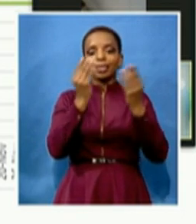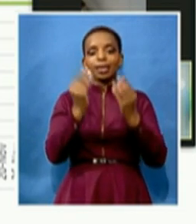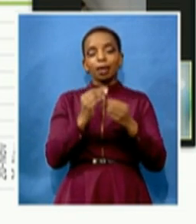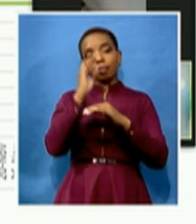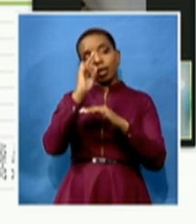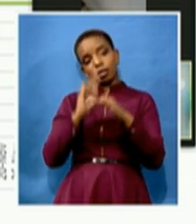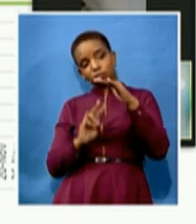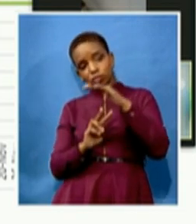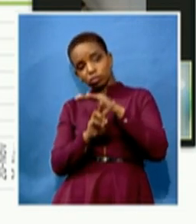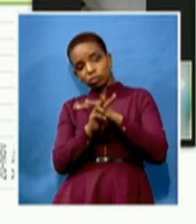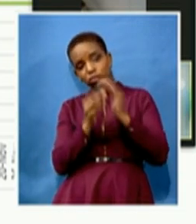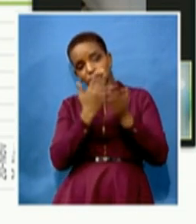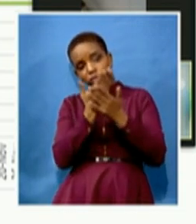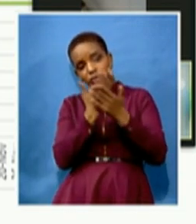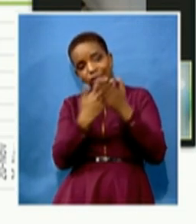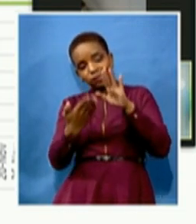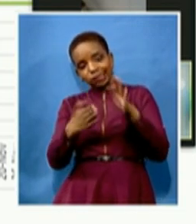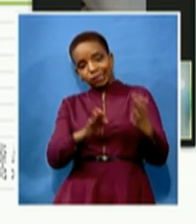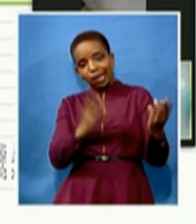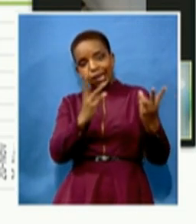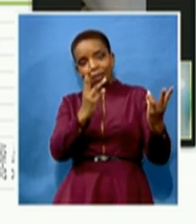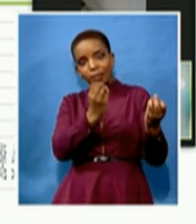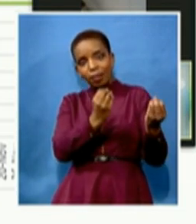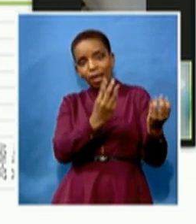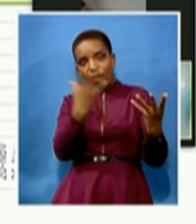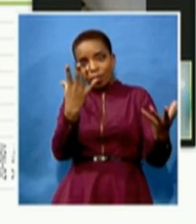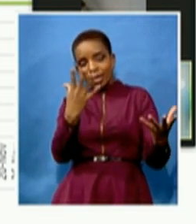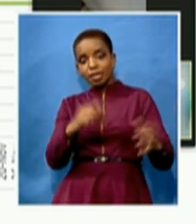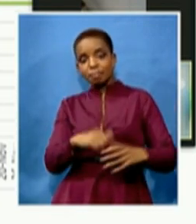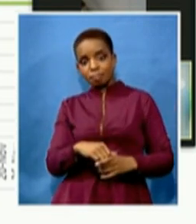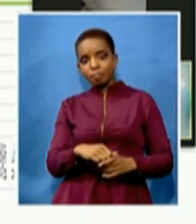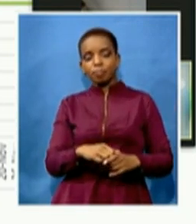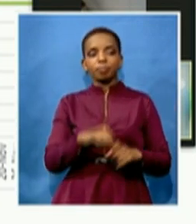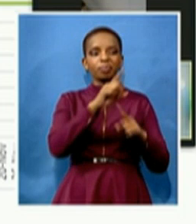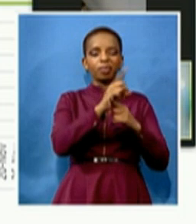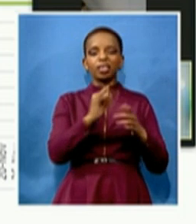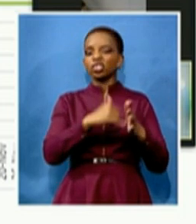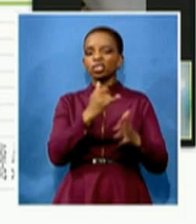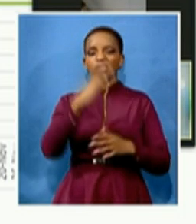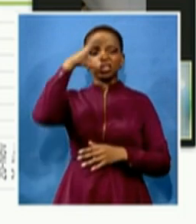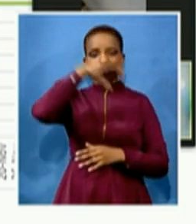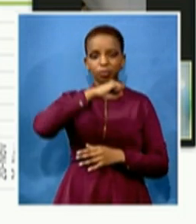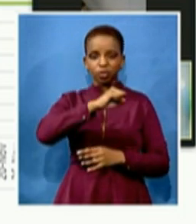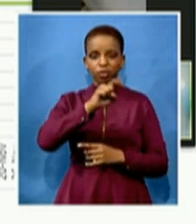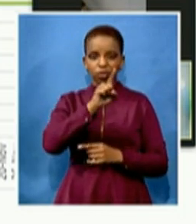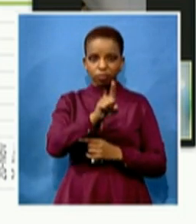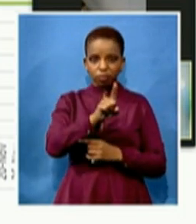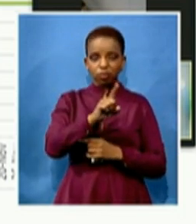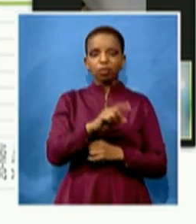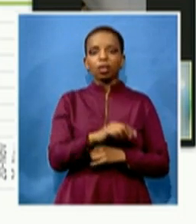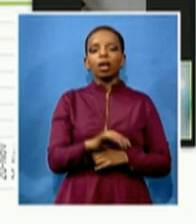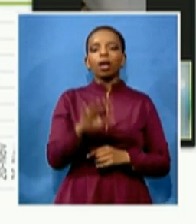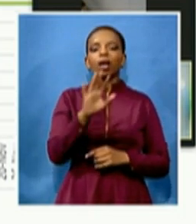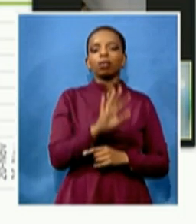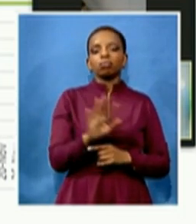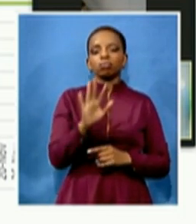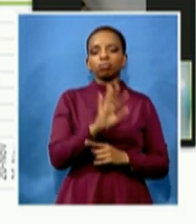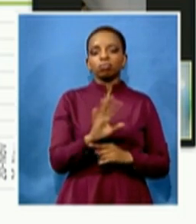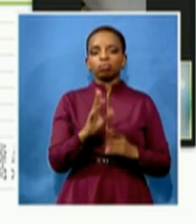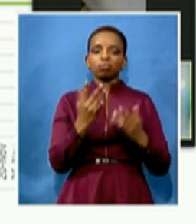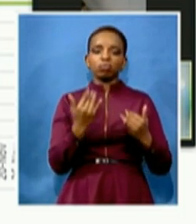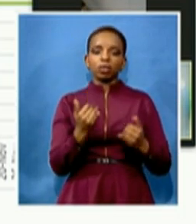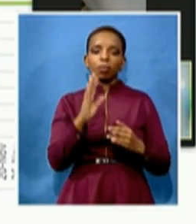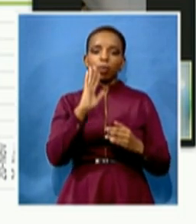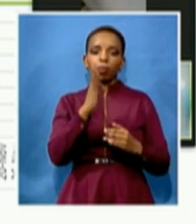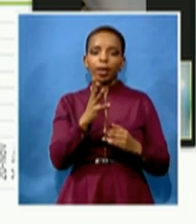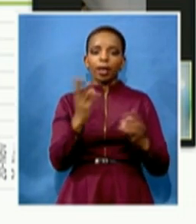of assumptions, our best estimate at this level is sitting over 40,000 deaths coming towards the end